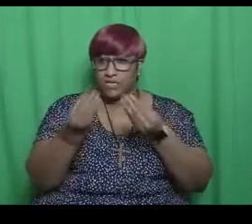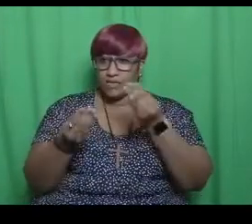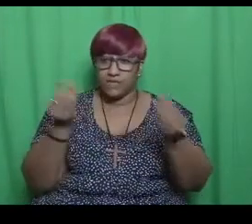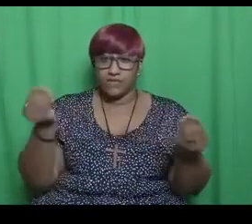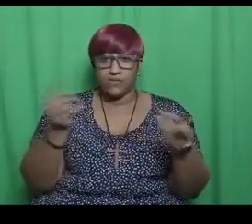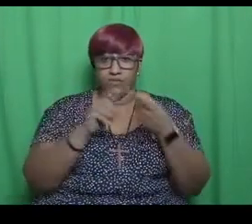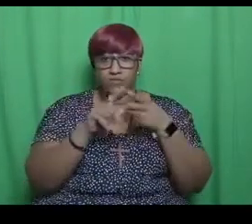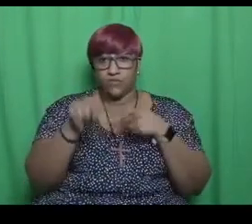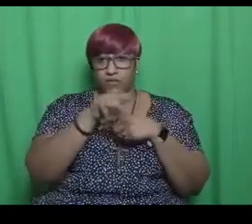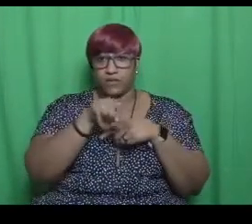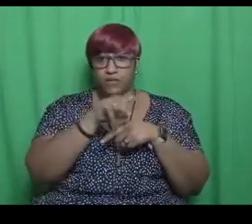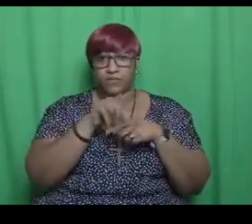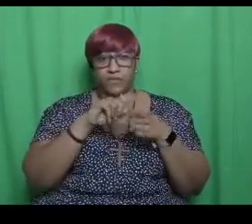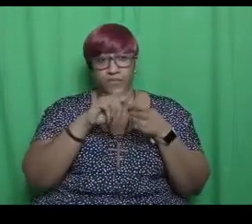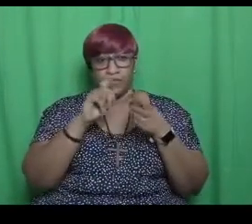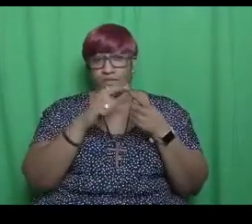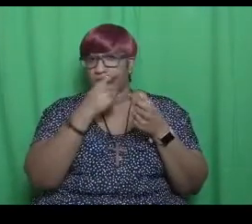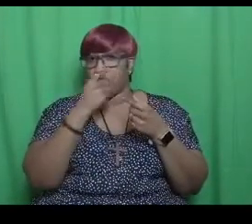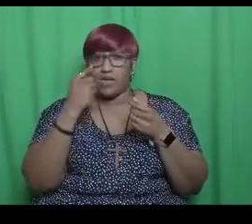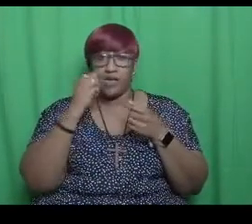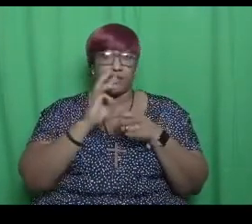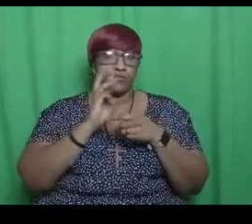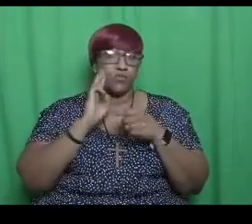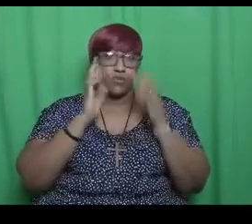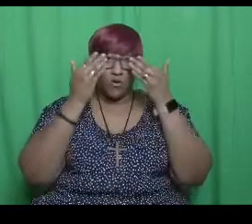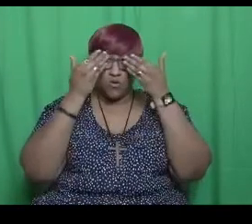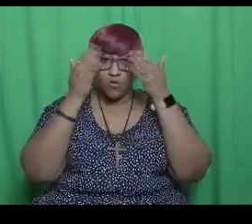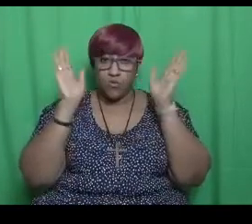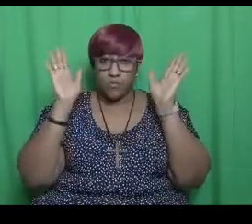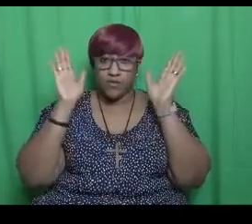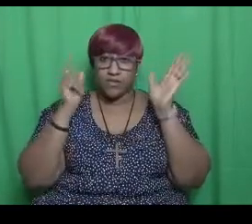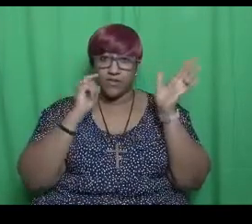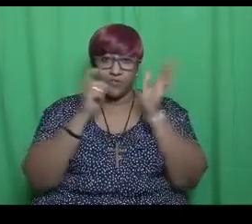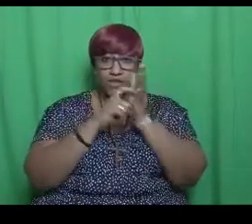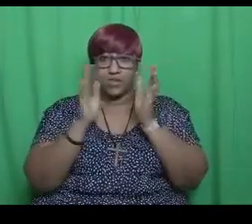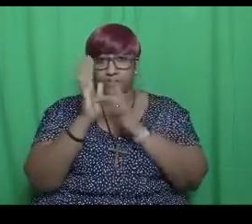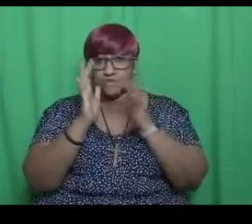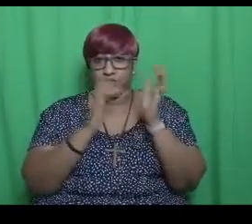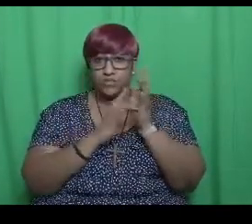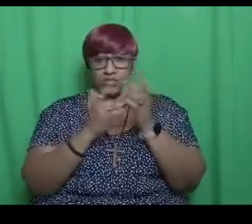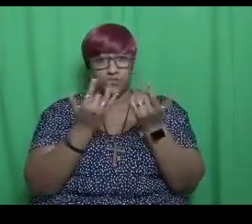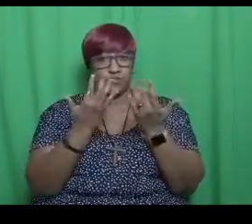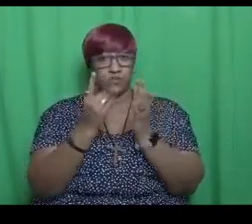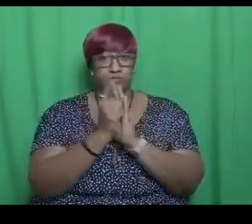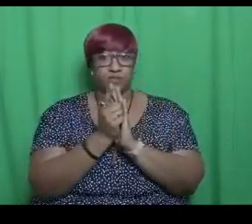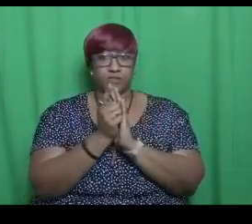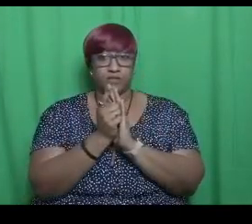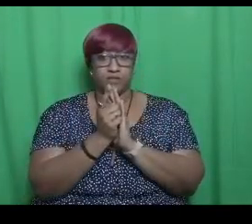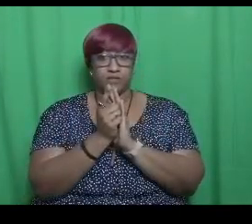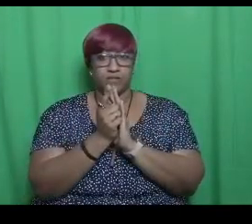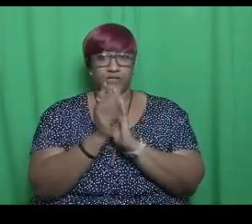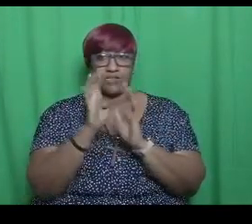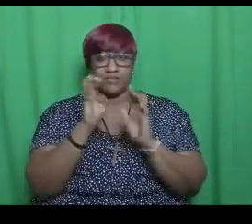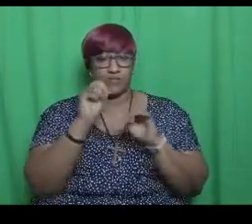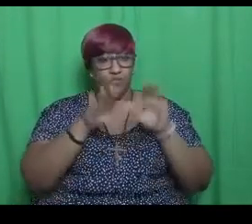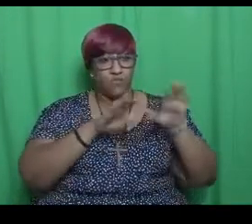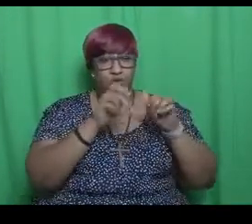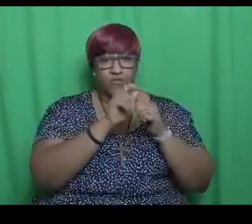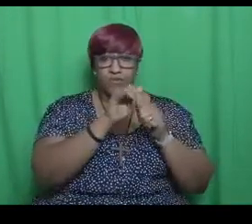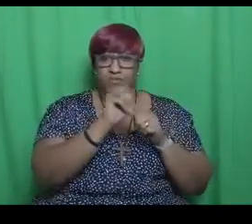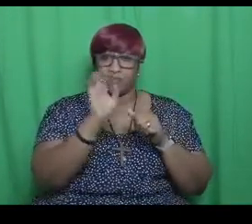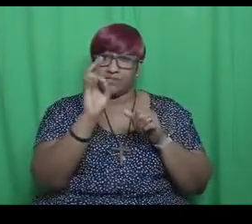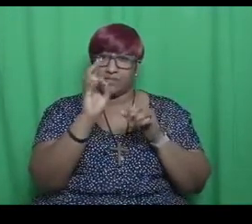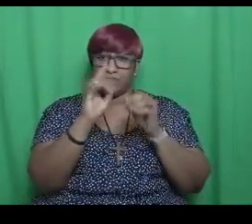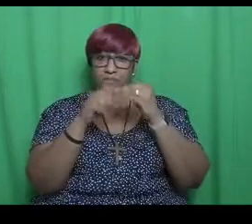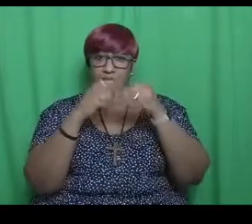them. Then their eyes were open and they recognized him. But wait a minute. He had been walking with them